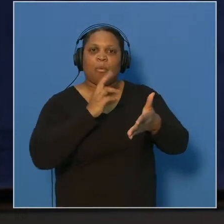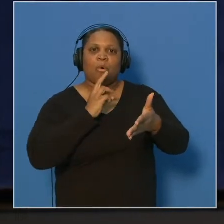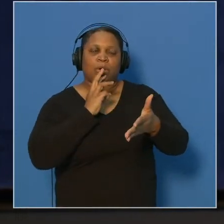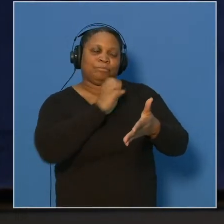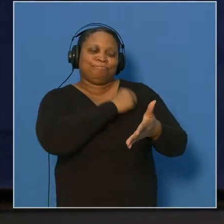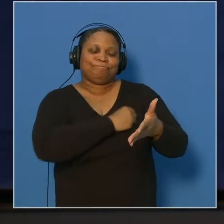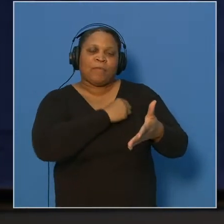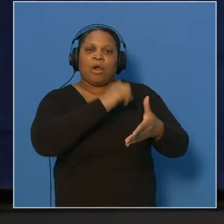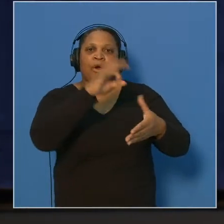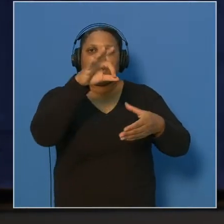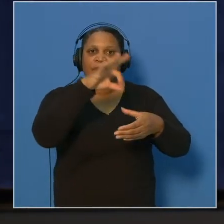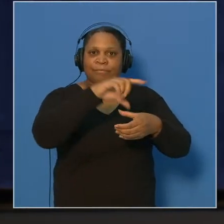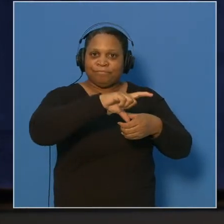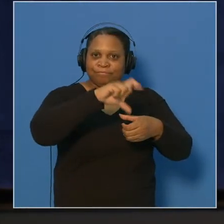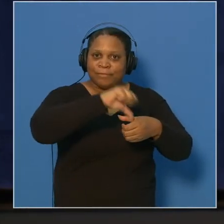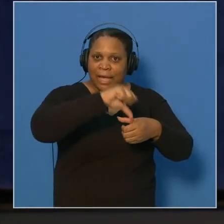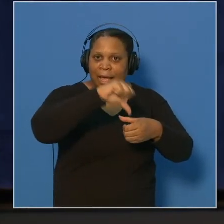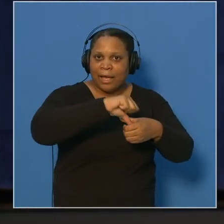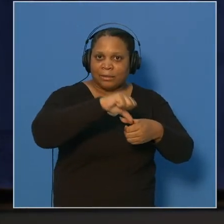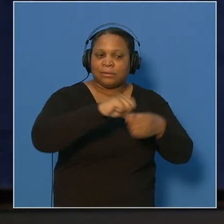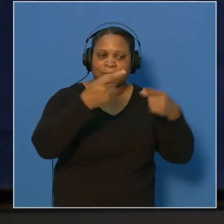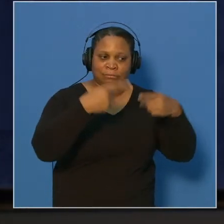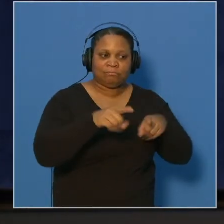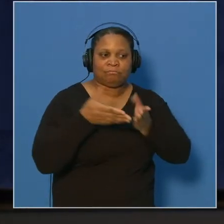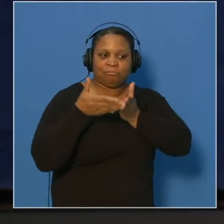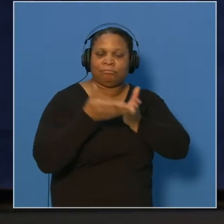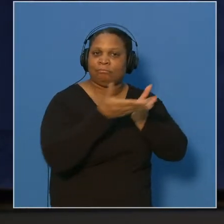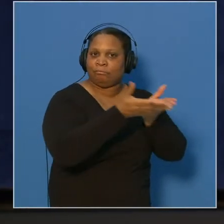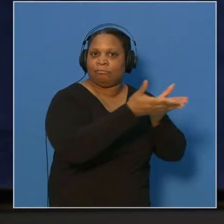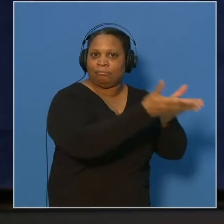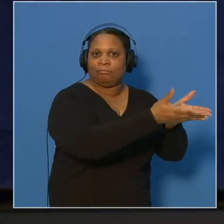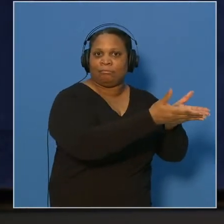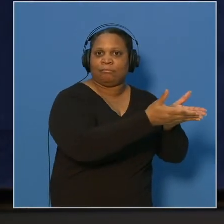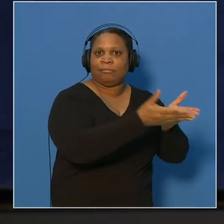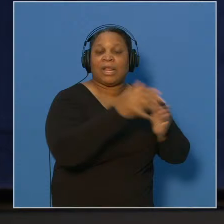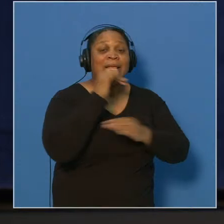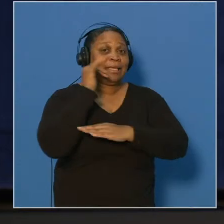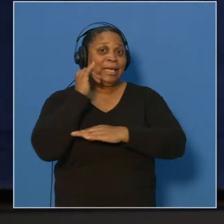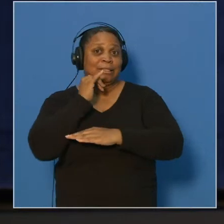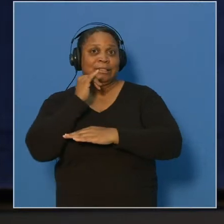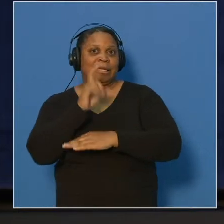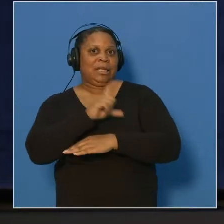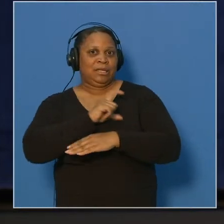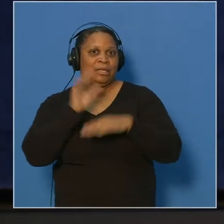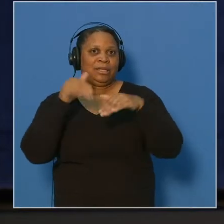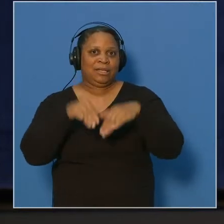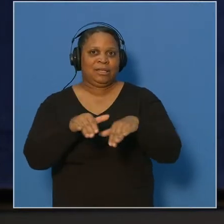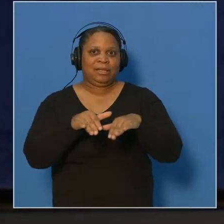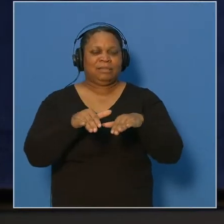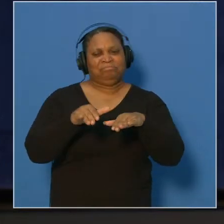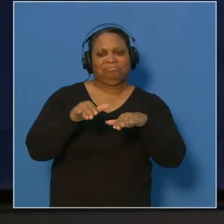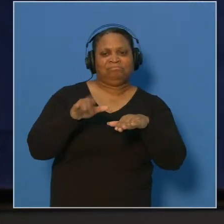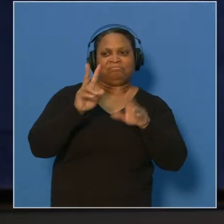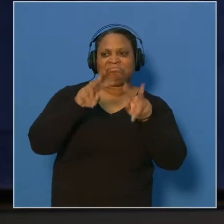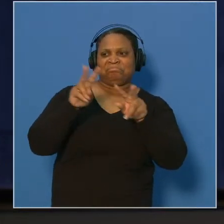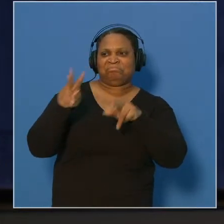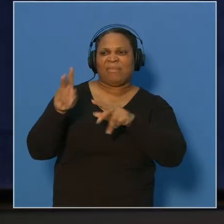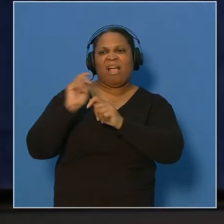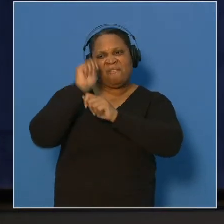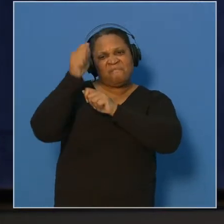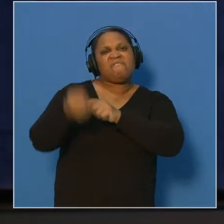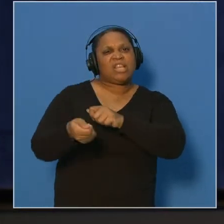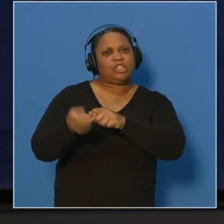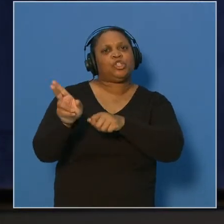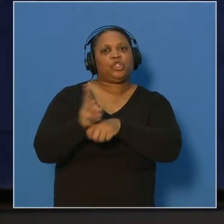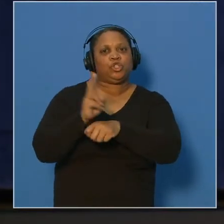fuel whilst traveling on the water. Yesterday, the Coast Guard continued to observe individuals fishing at various locations